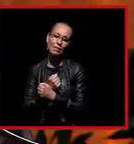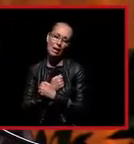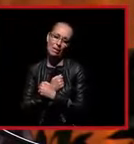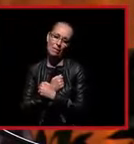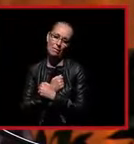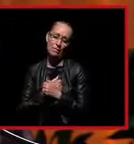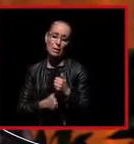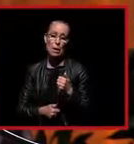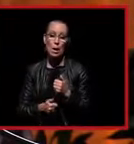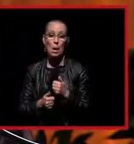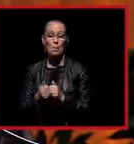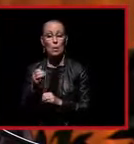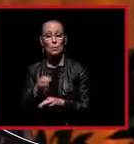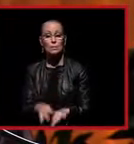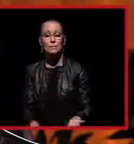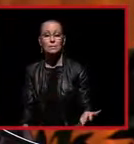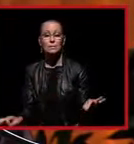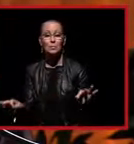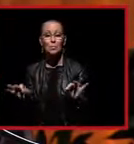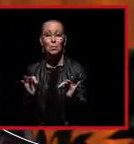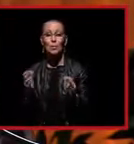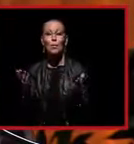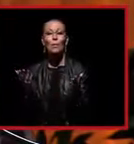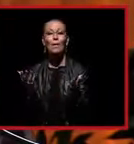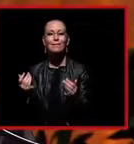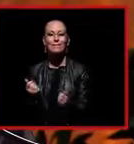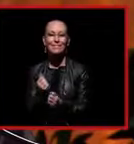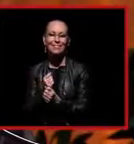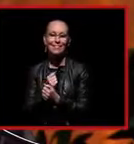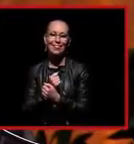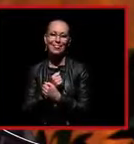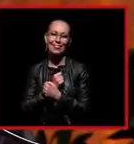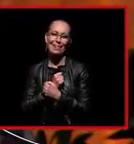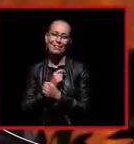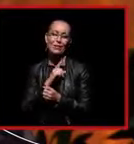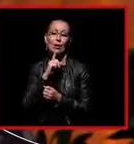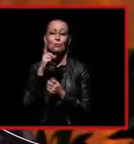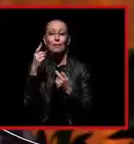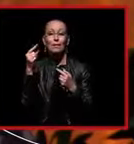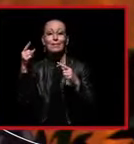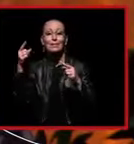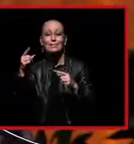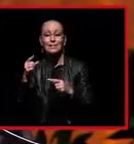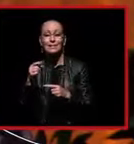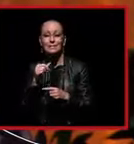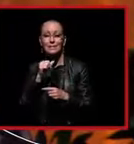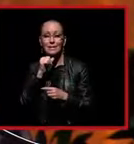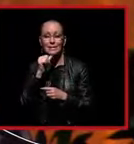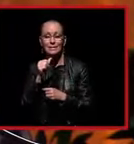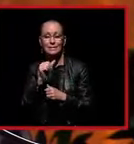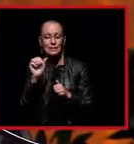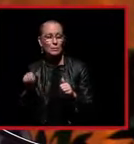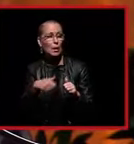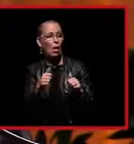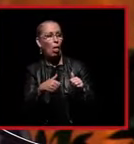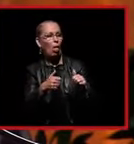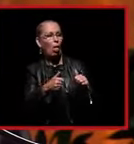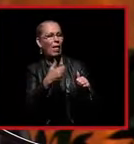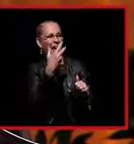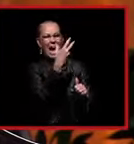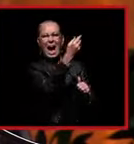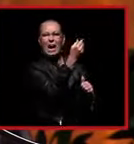of all, love. Real success is not to be sought after in the outer